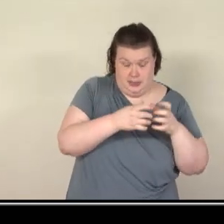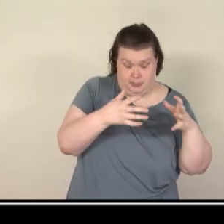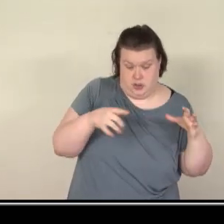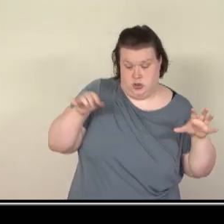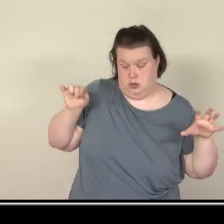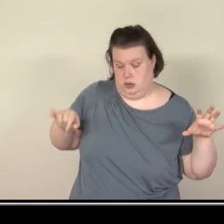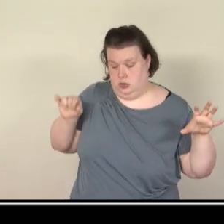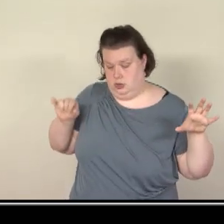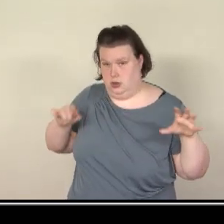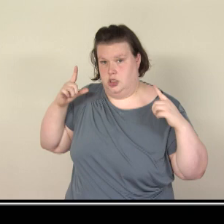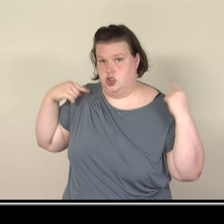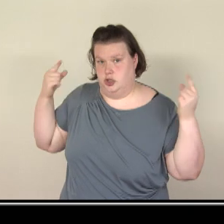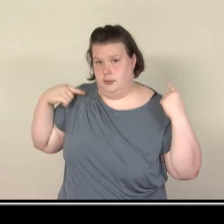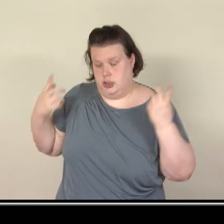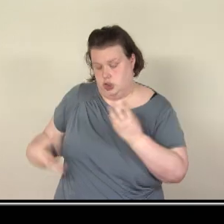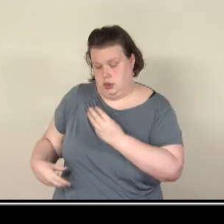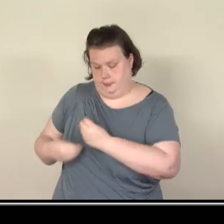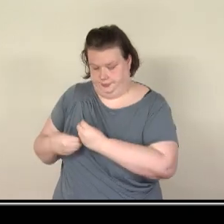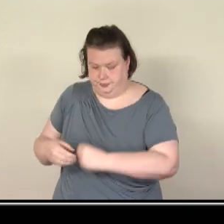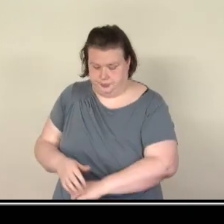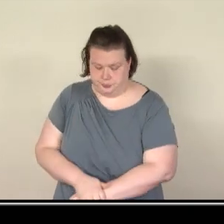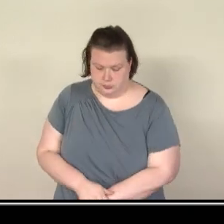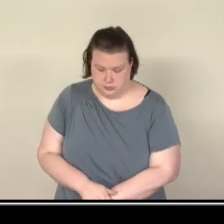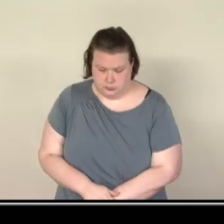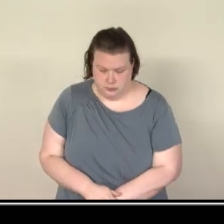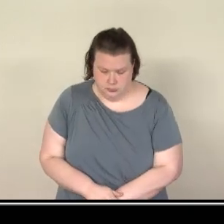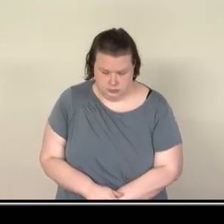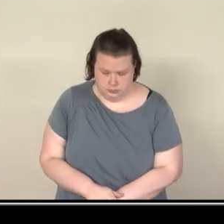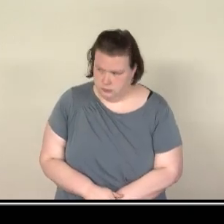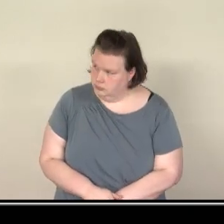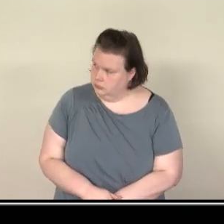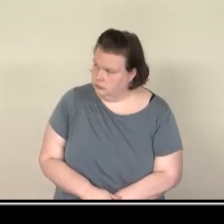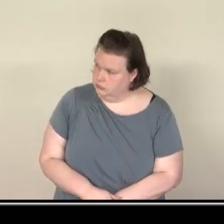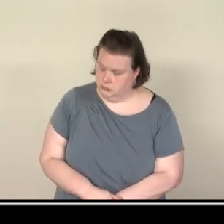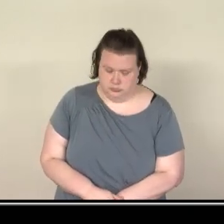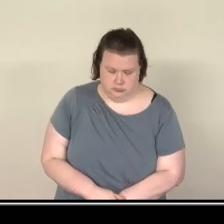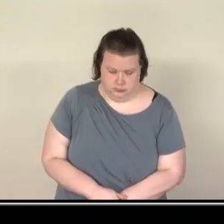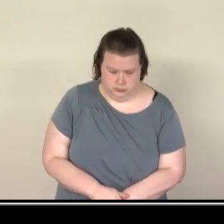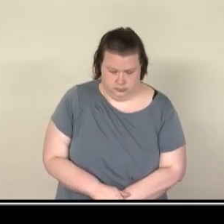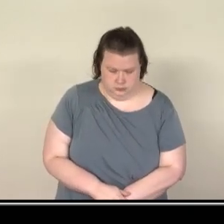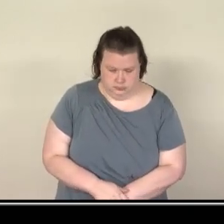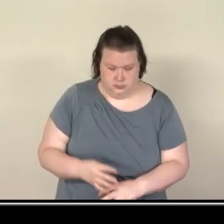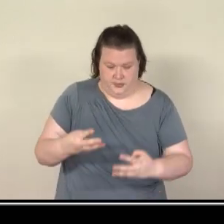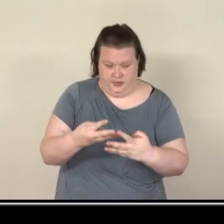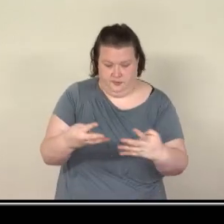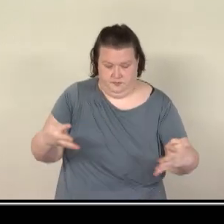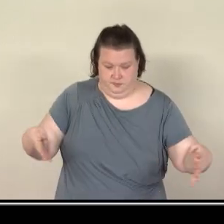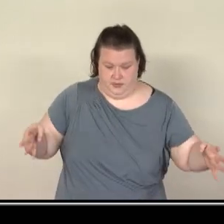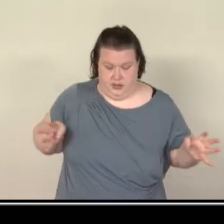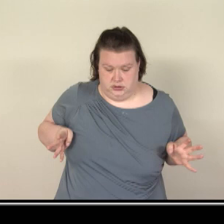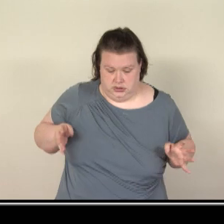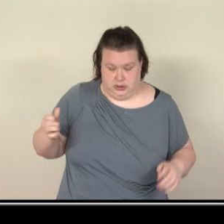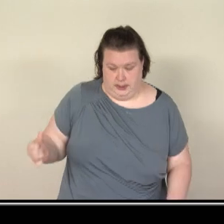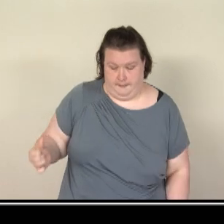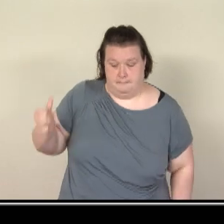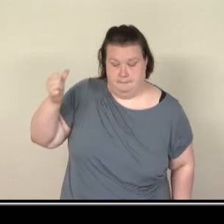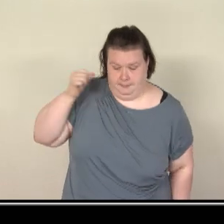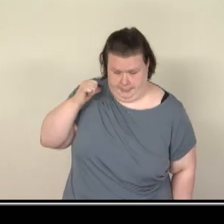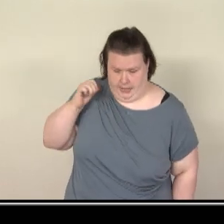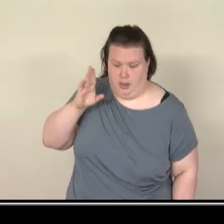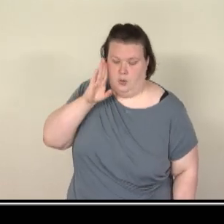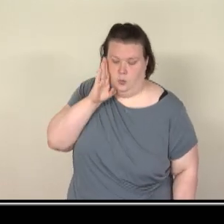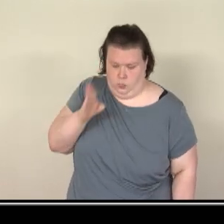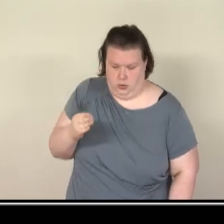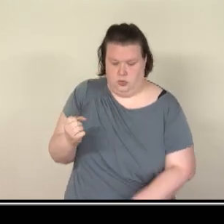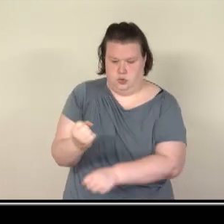addition. Again, similar strategy to fence off this back portion of the site so that we have a